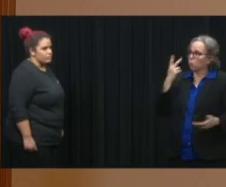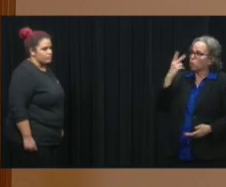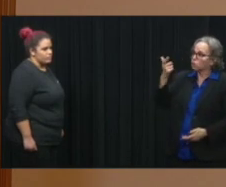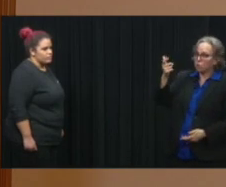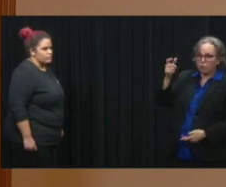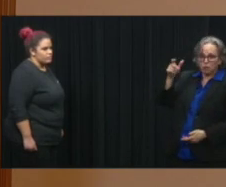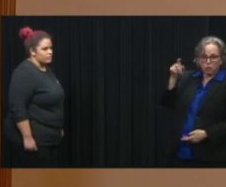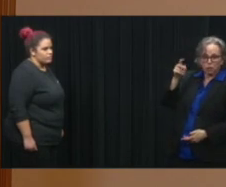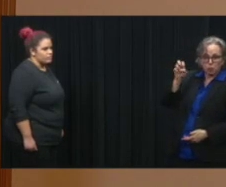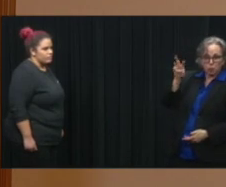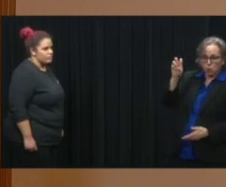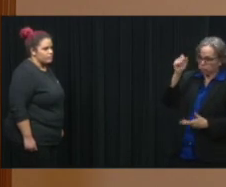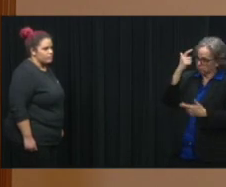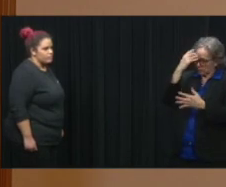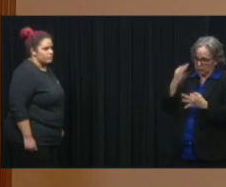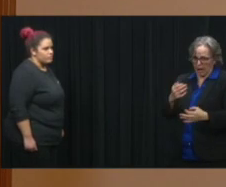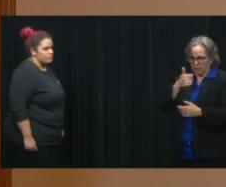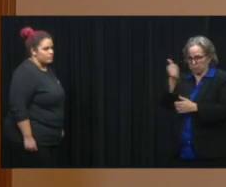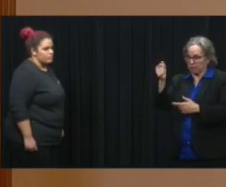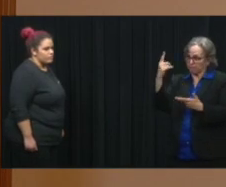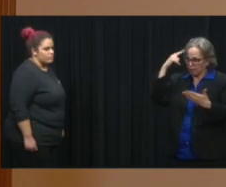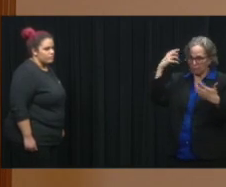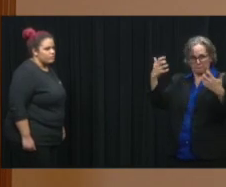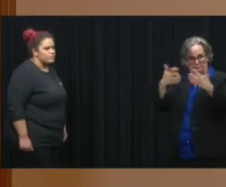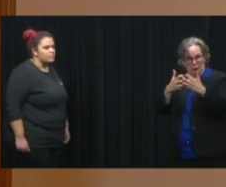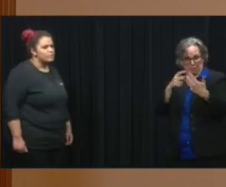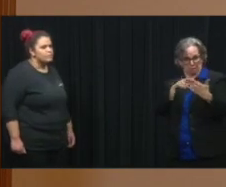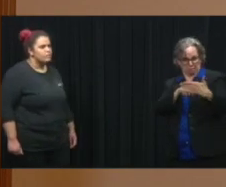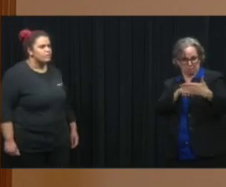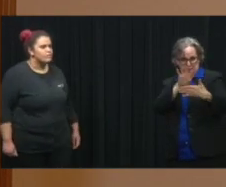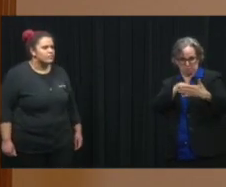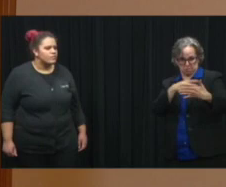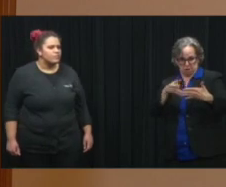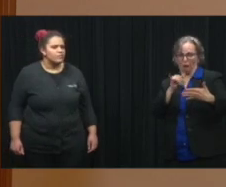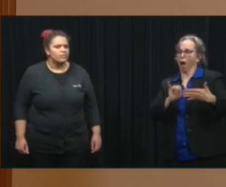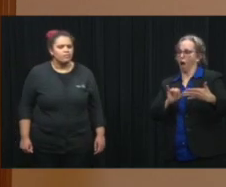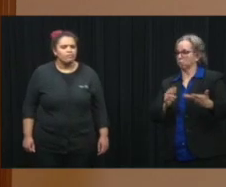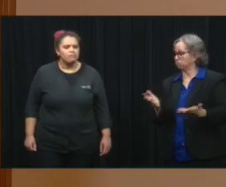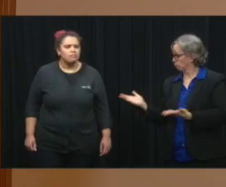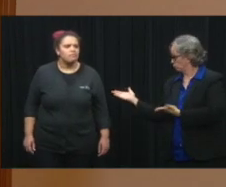that pretty much matches the modeling. Do we have a number of recovered